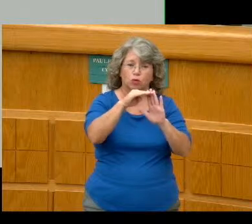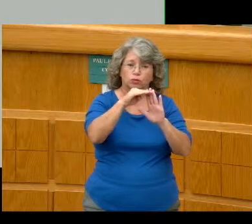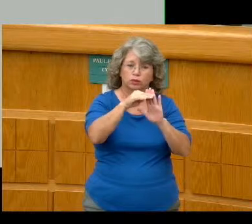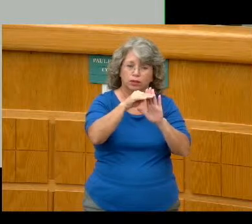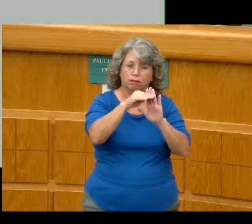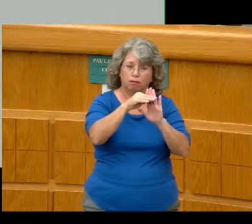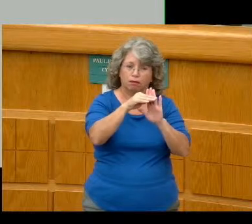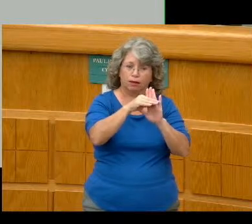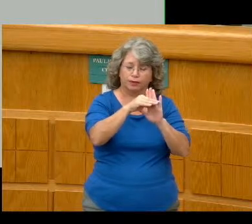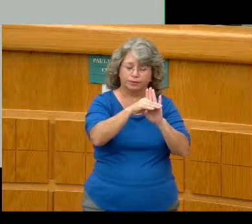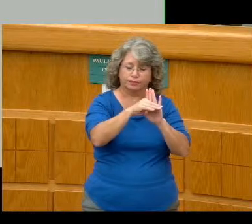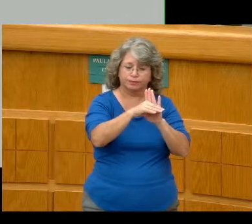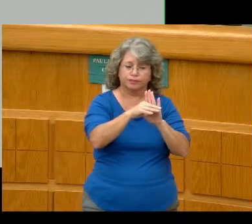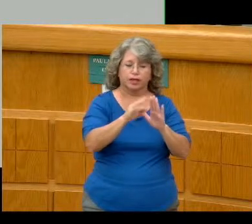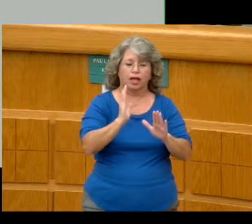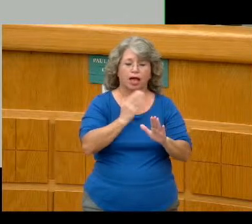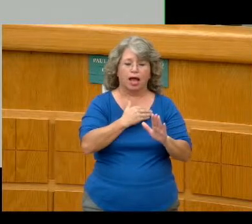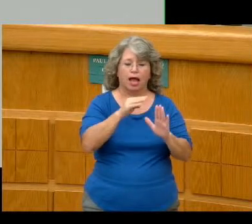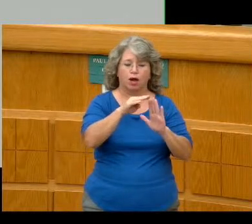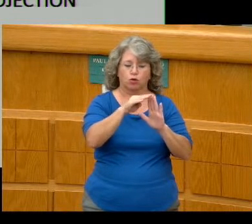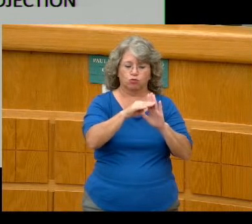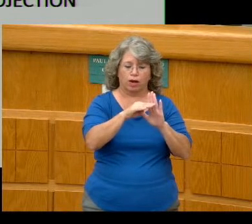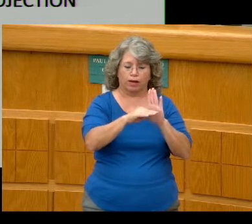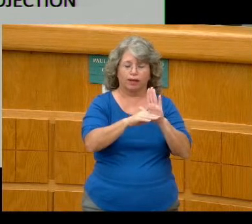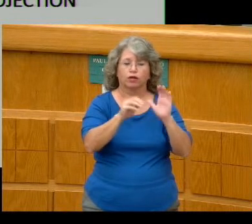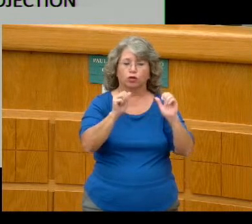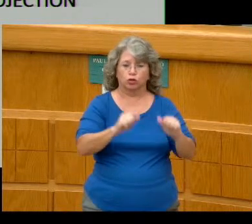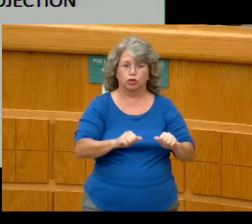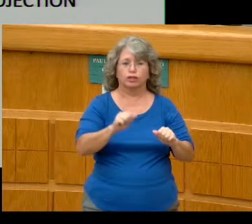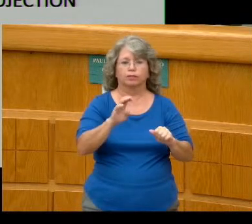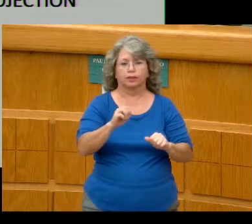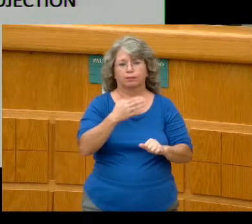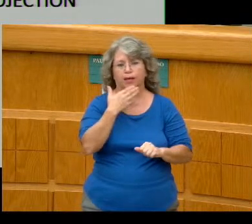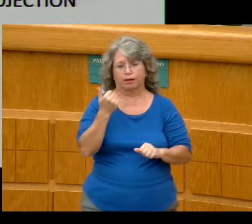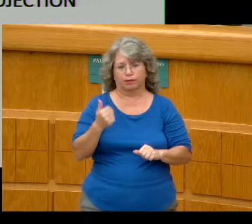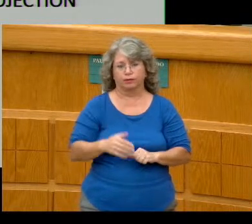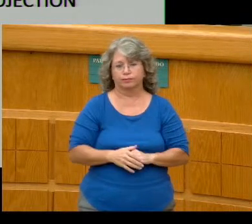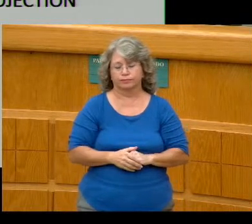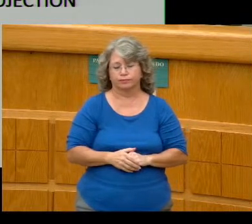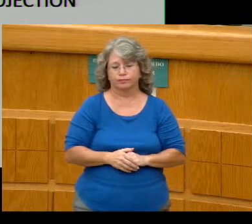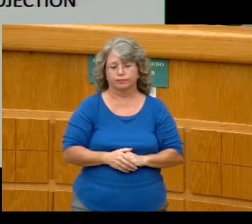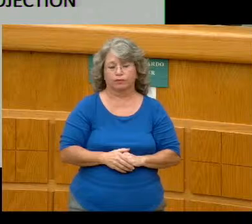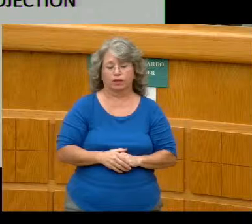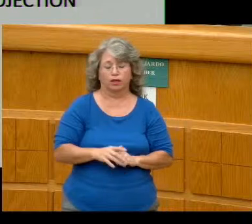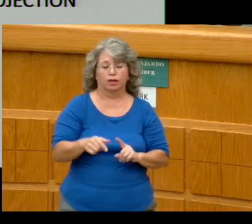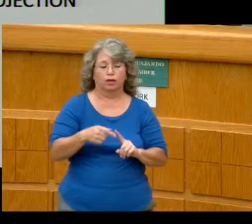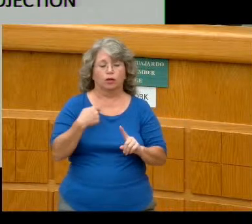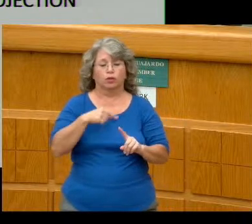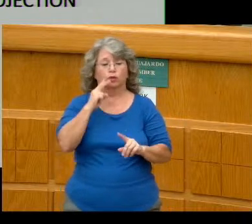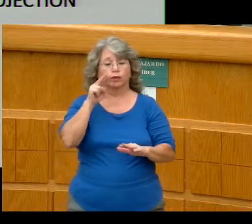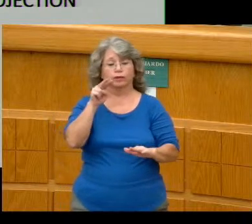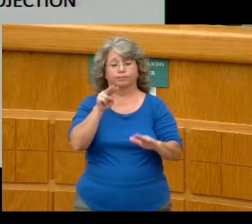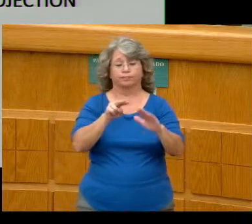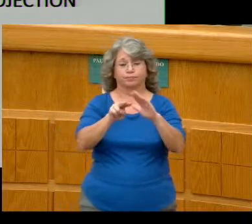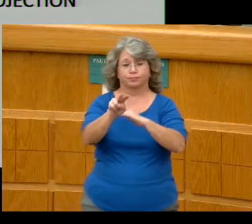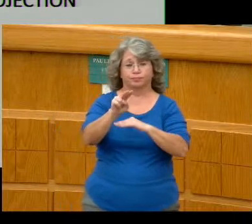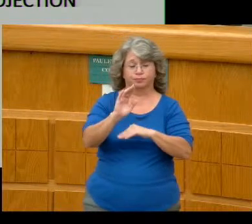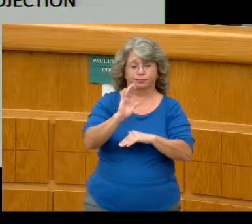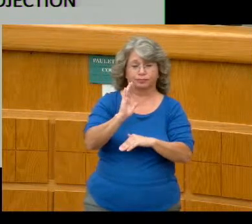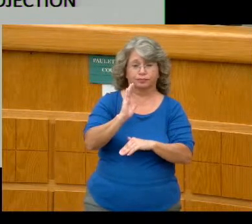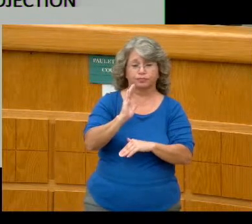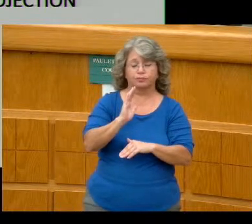hospitalizations, and our ranking in the state could be better. When we look at our projection, and this is